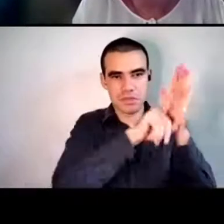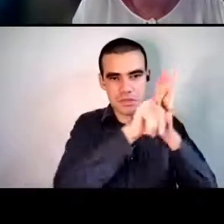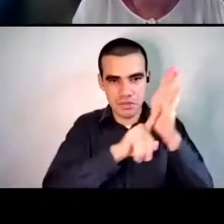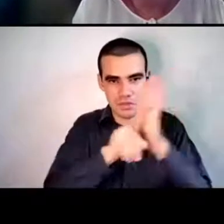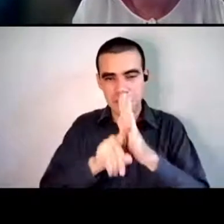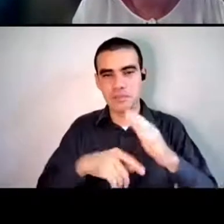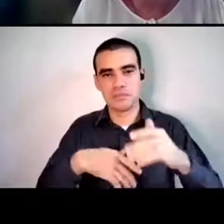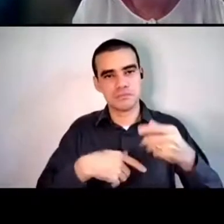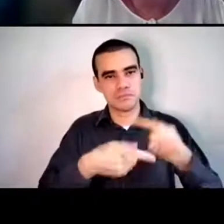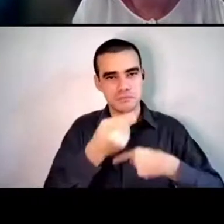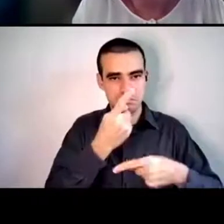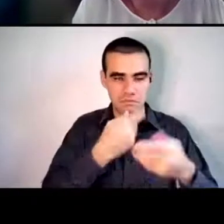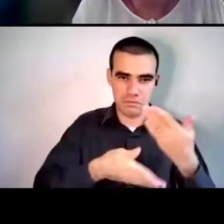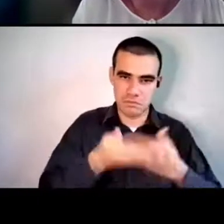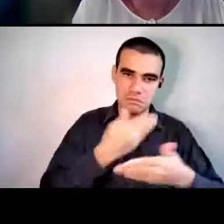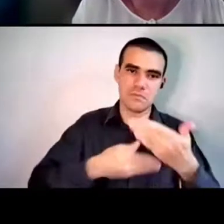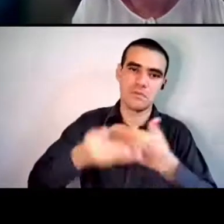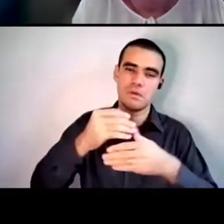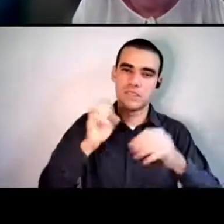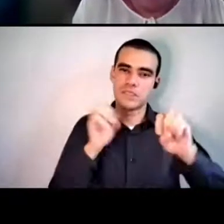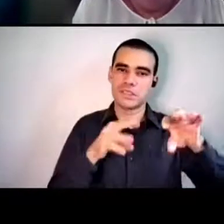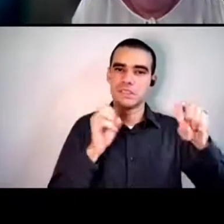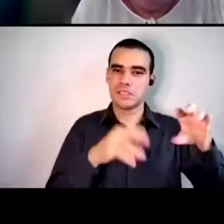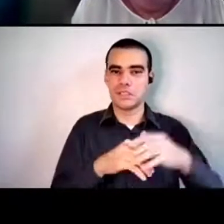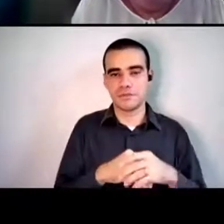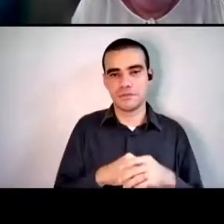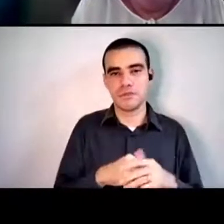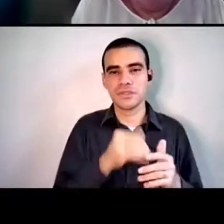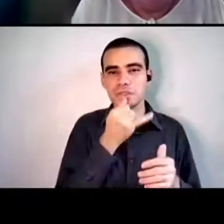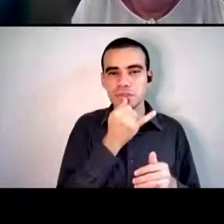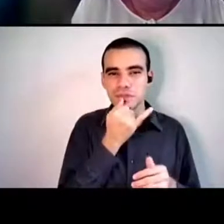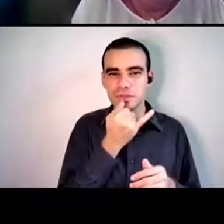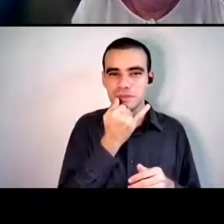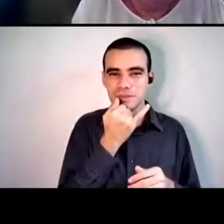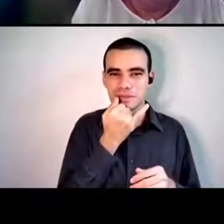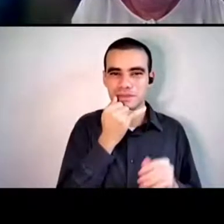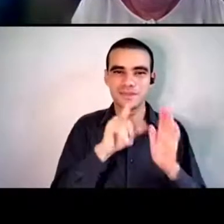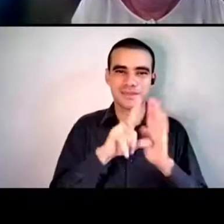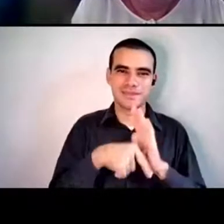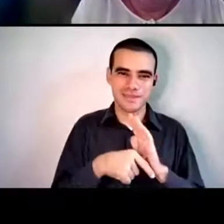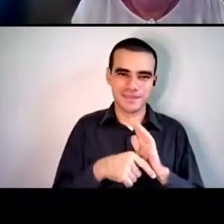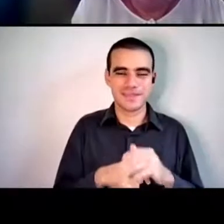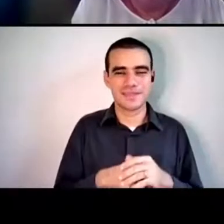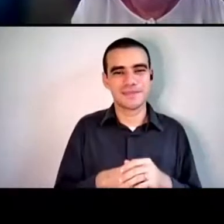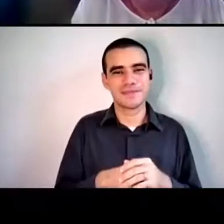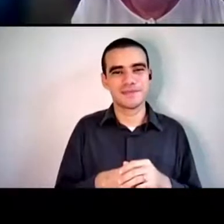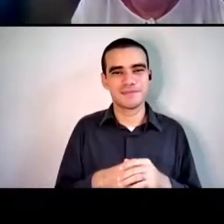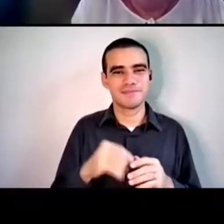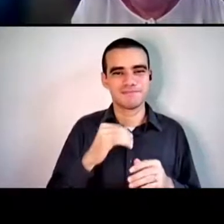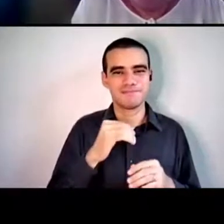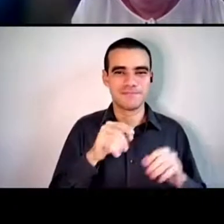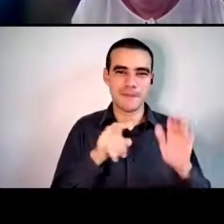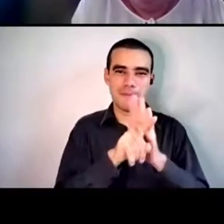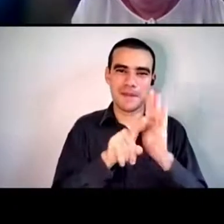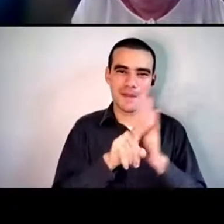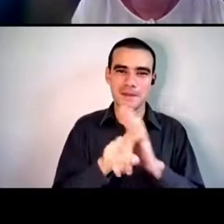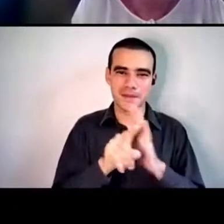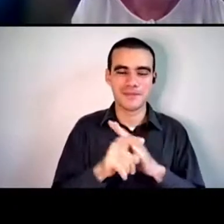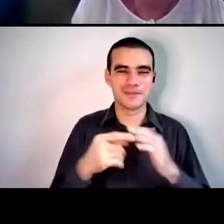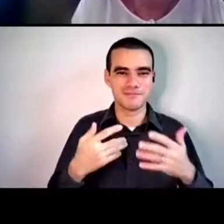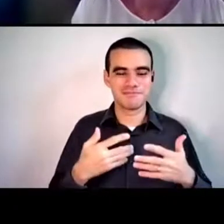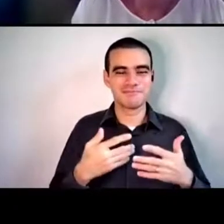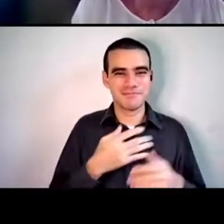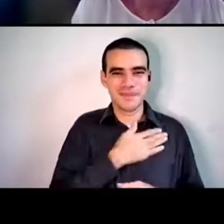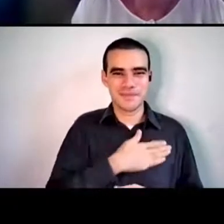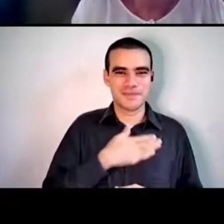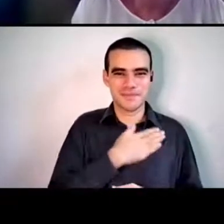the research and development area. I'm sorry to have been so long, but the questions have